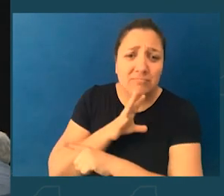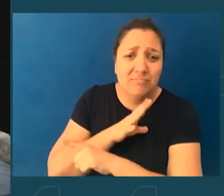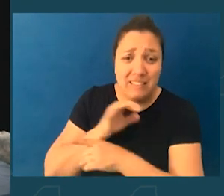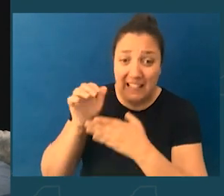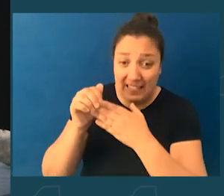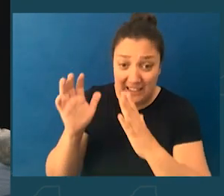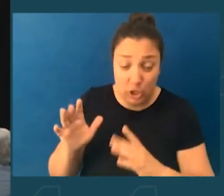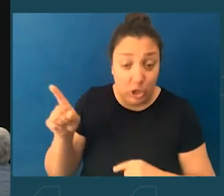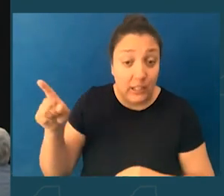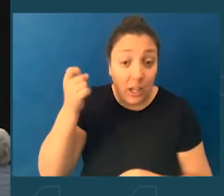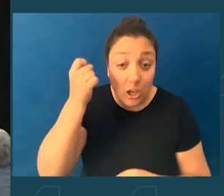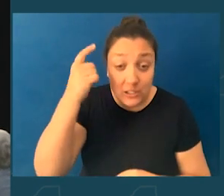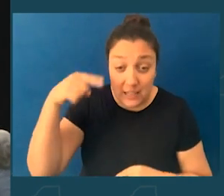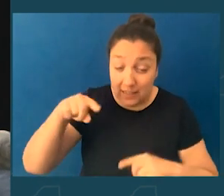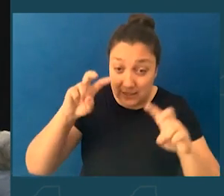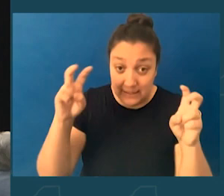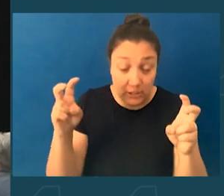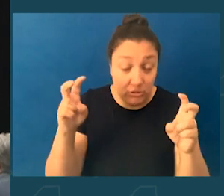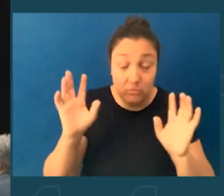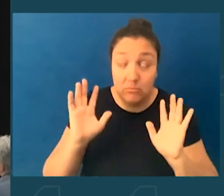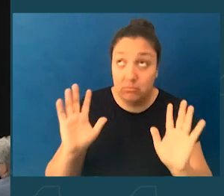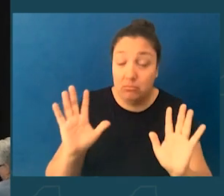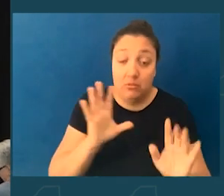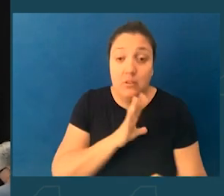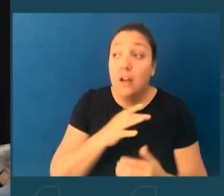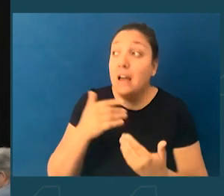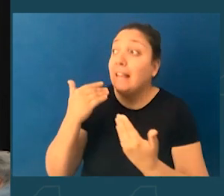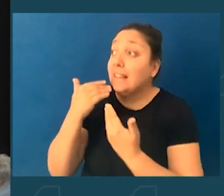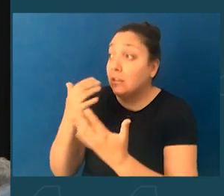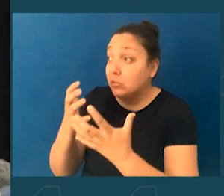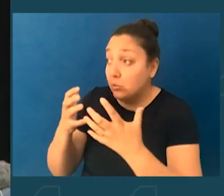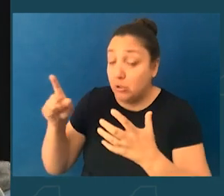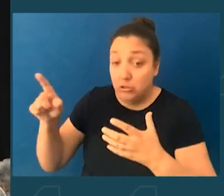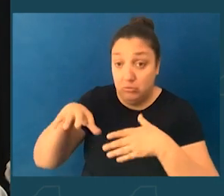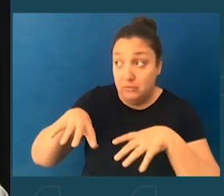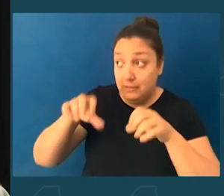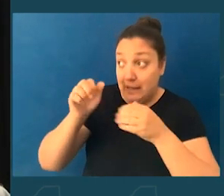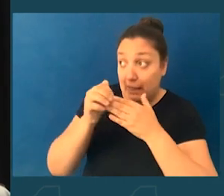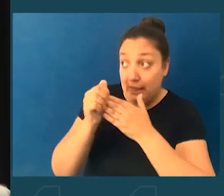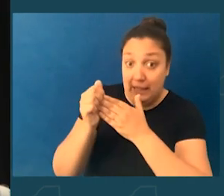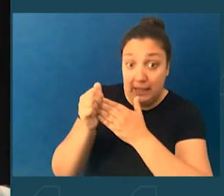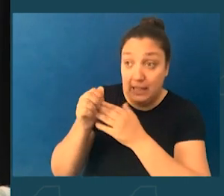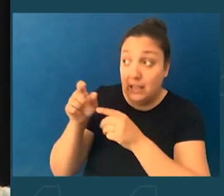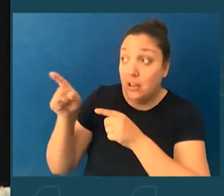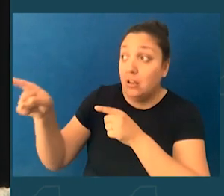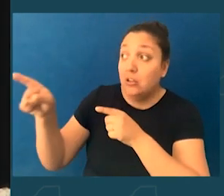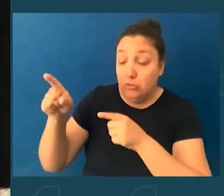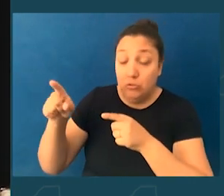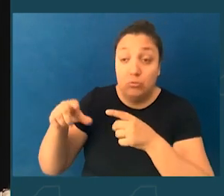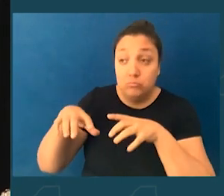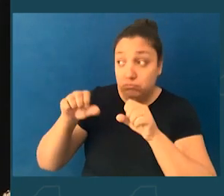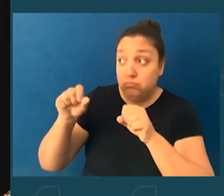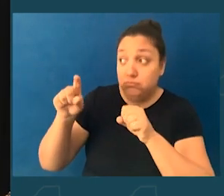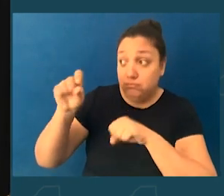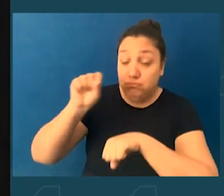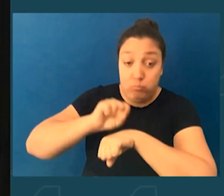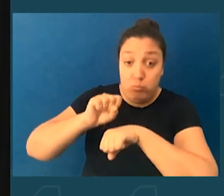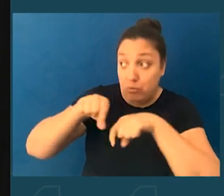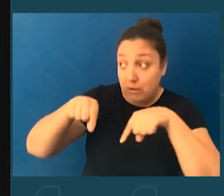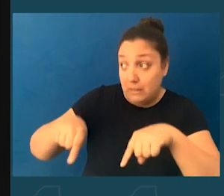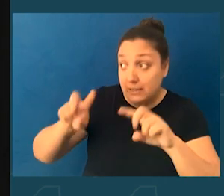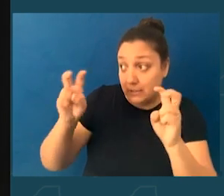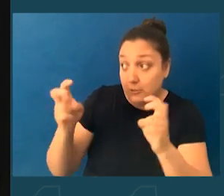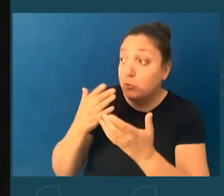and I want to thank him for helping lead the charge to bring back the mental health of all the residents of the city of Buffalo. Mayor Brown. Thank you, Governor.